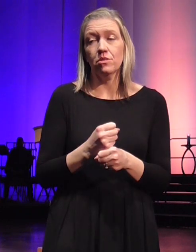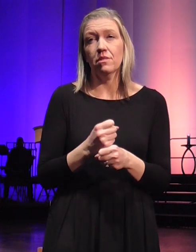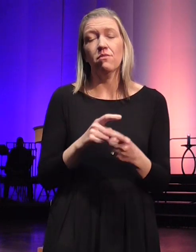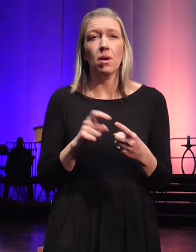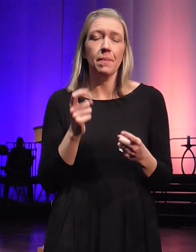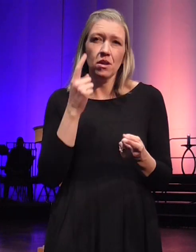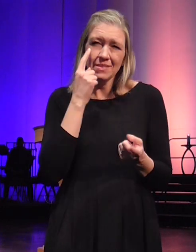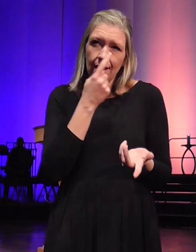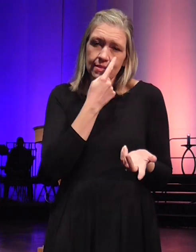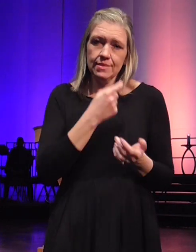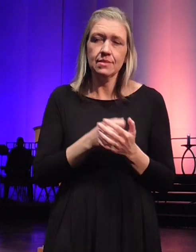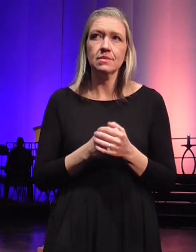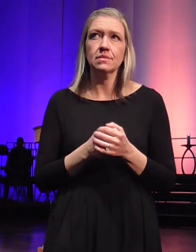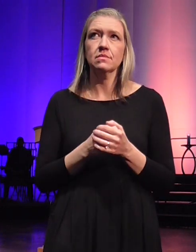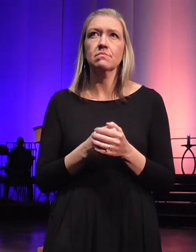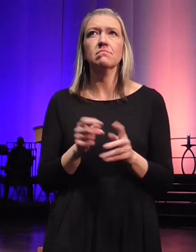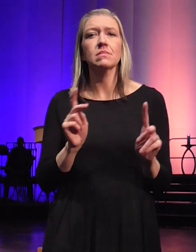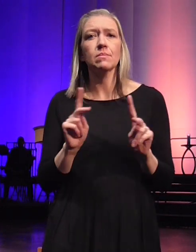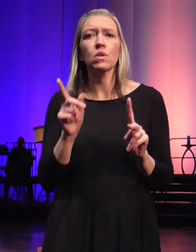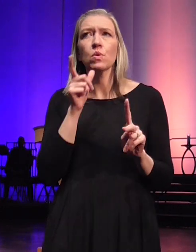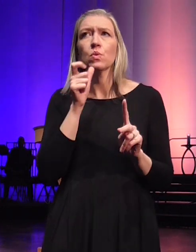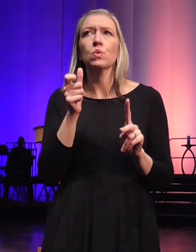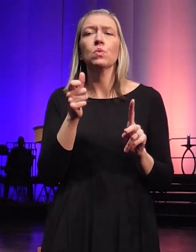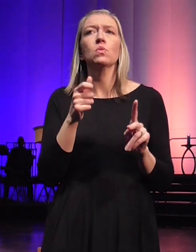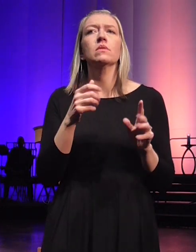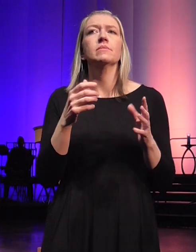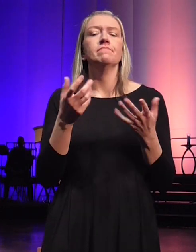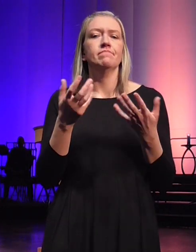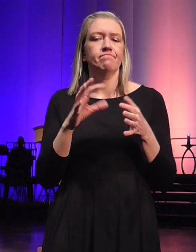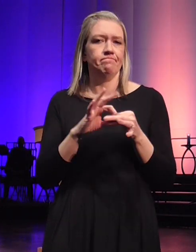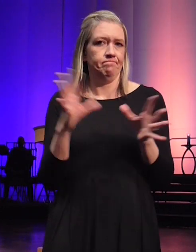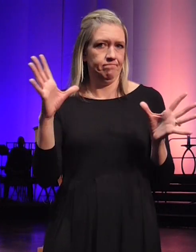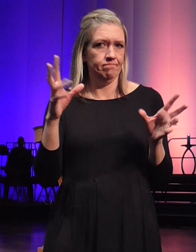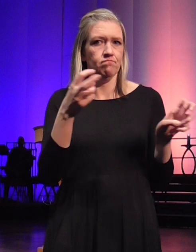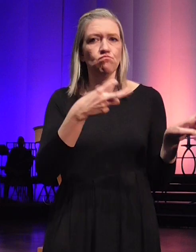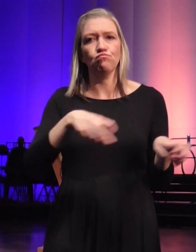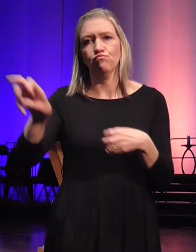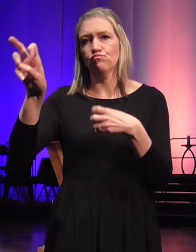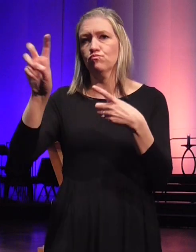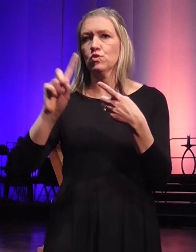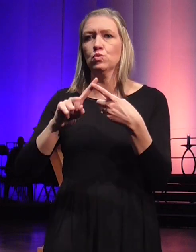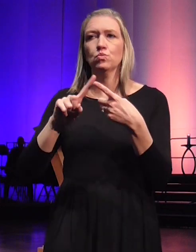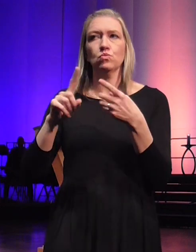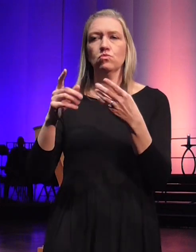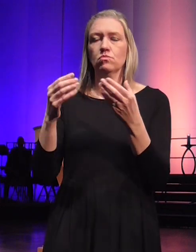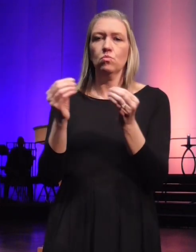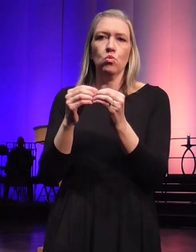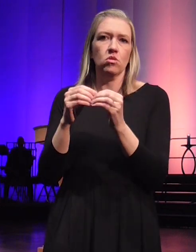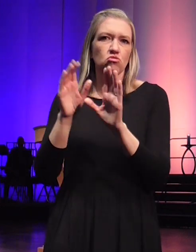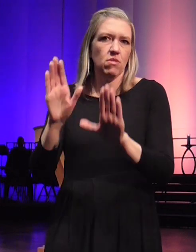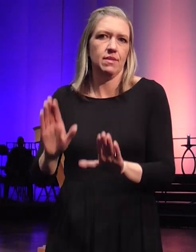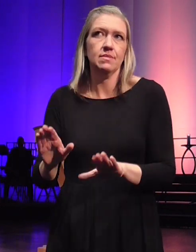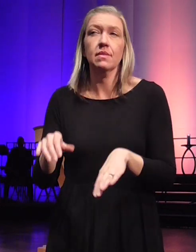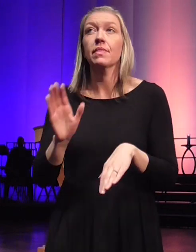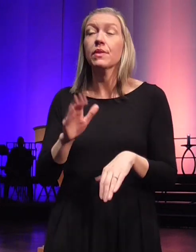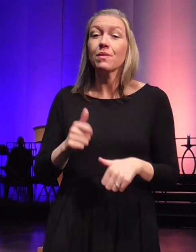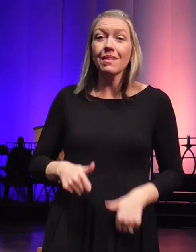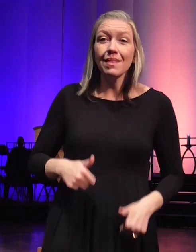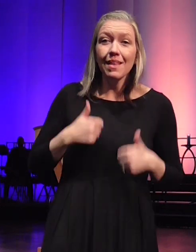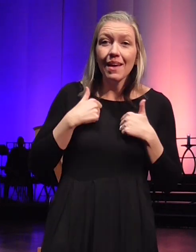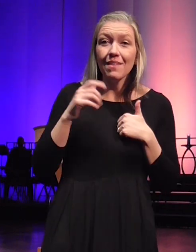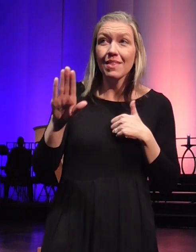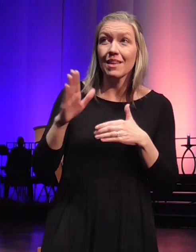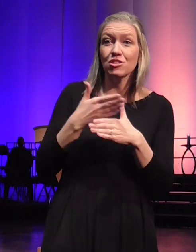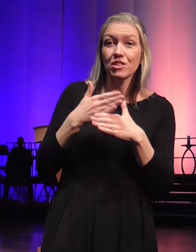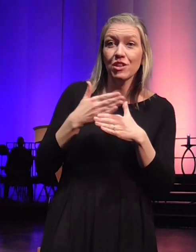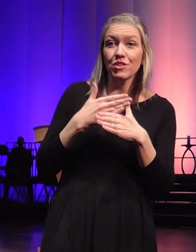those who have slipped that leash and moved into the greater, that the life that they have shared with us will